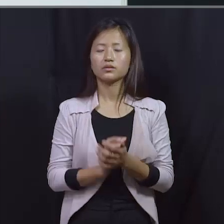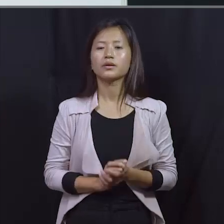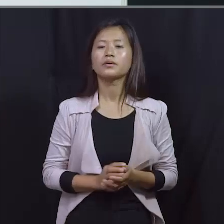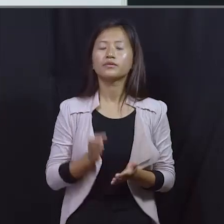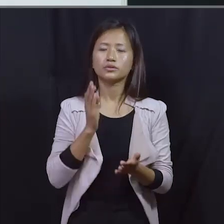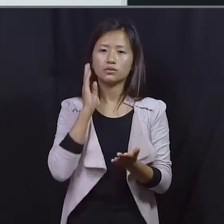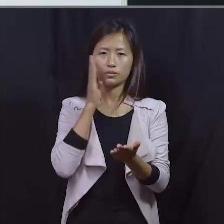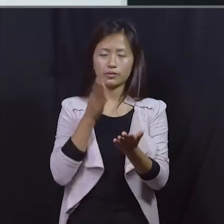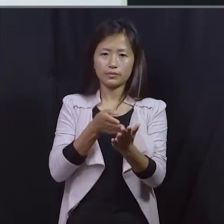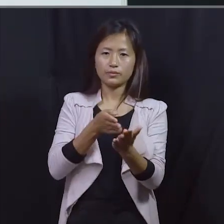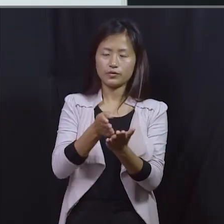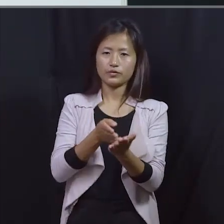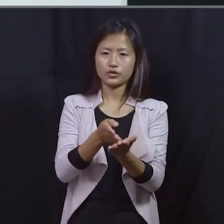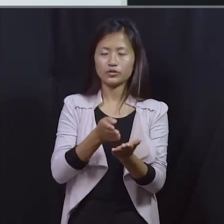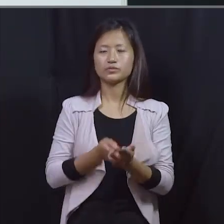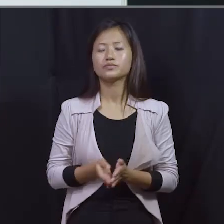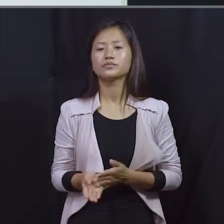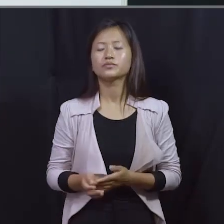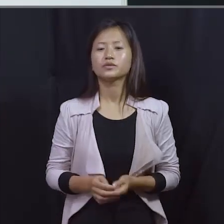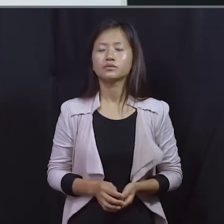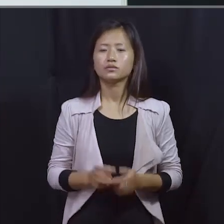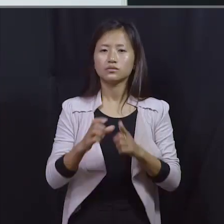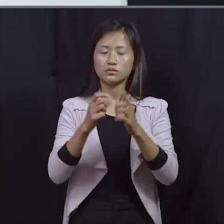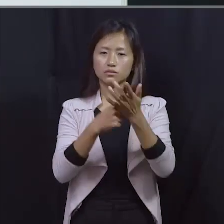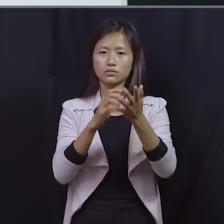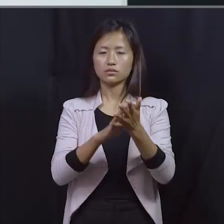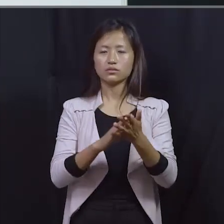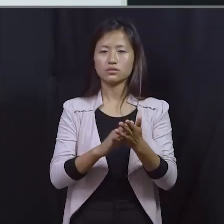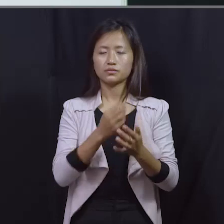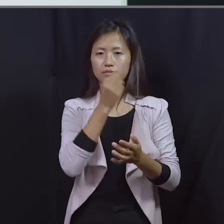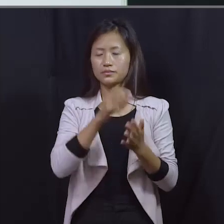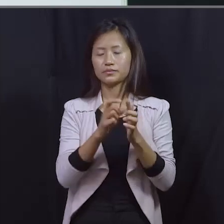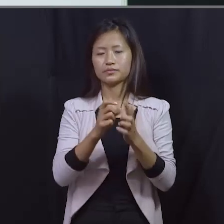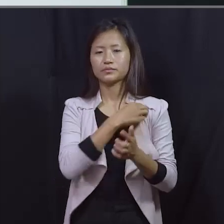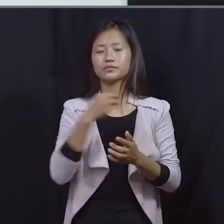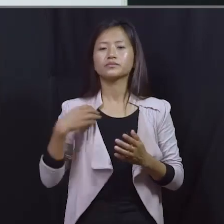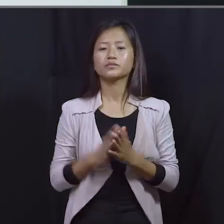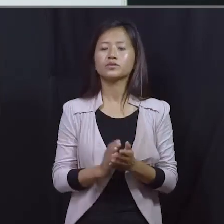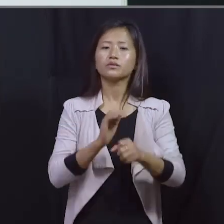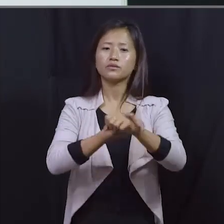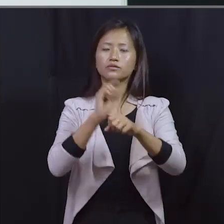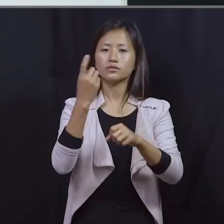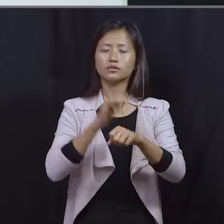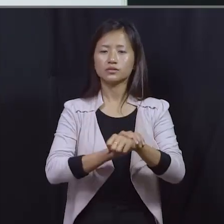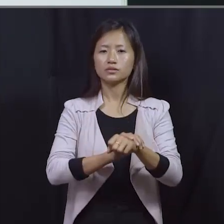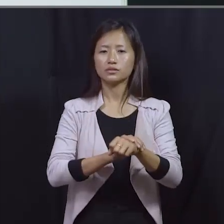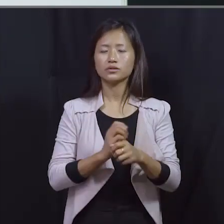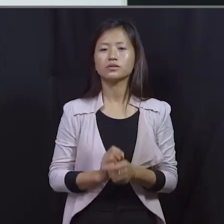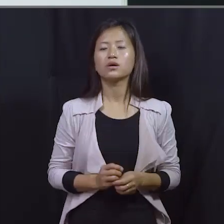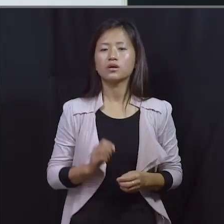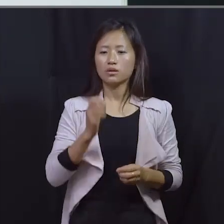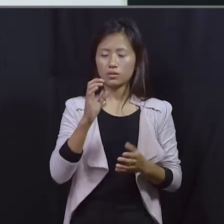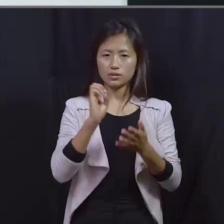profession, Dr. R.C. Majumdar, he says that the first evil consequences of British rule in India was